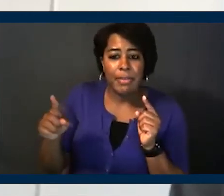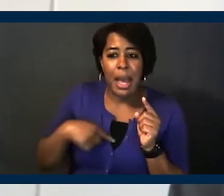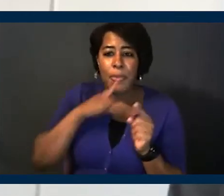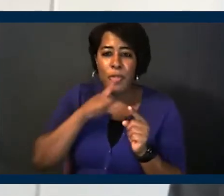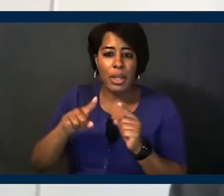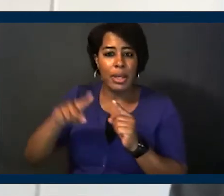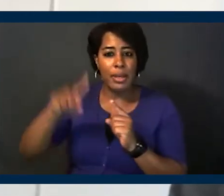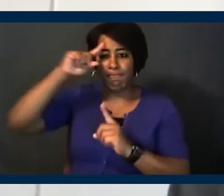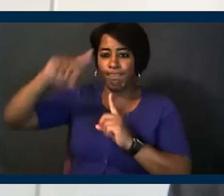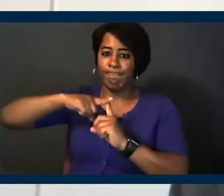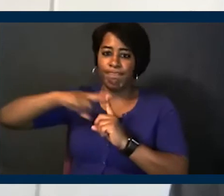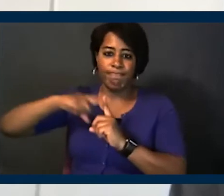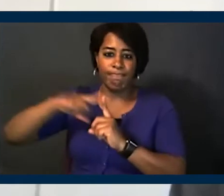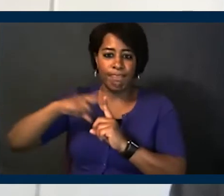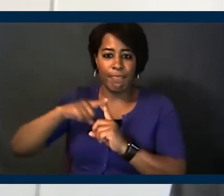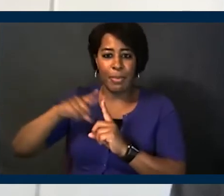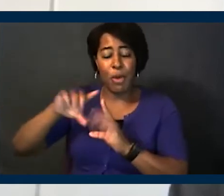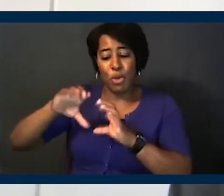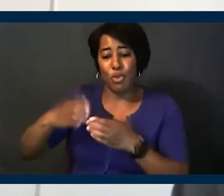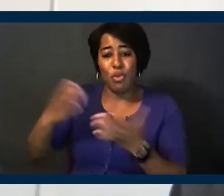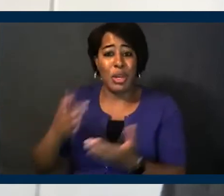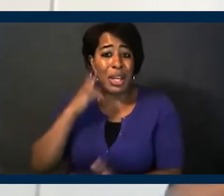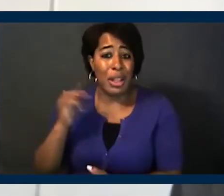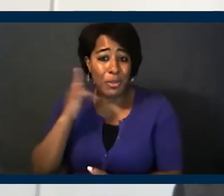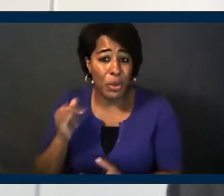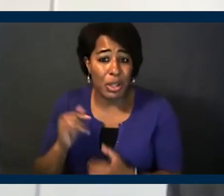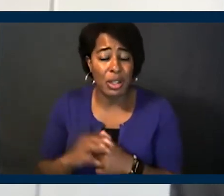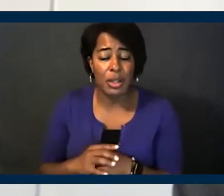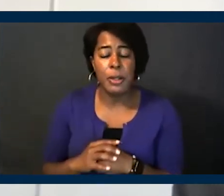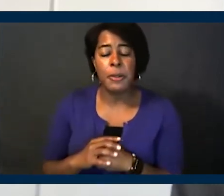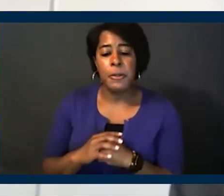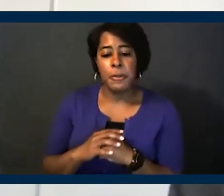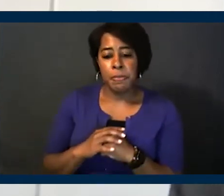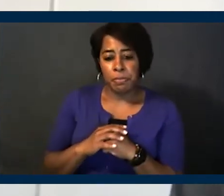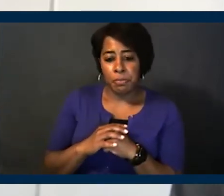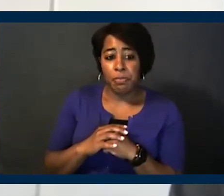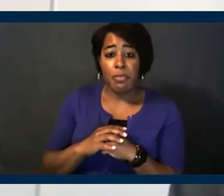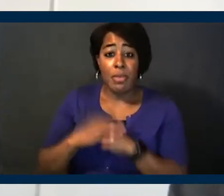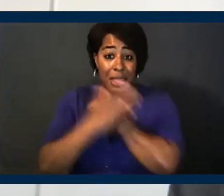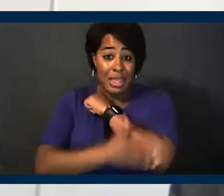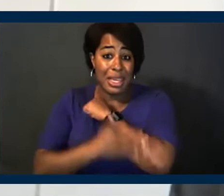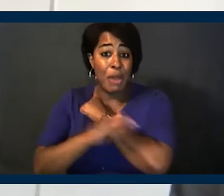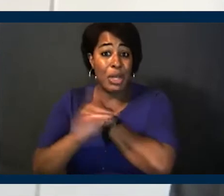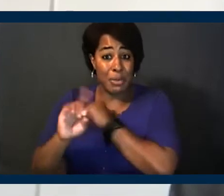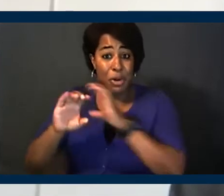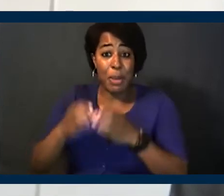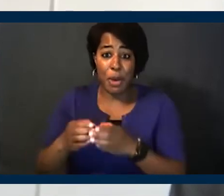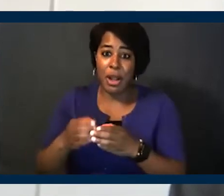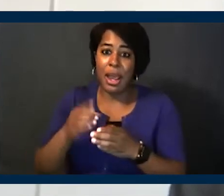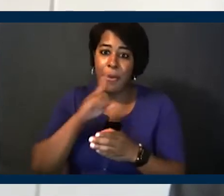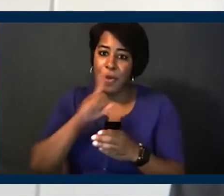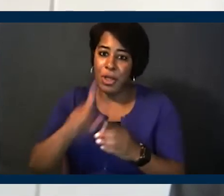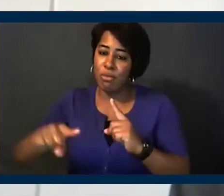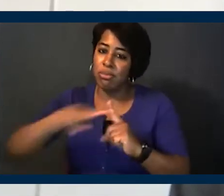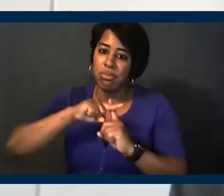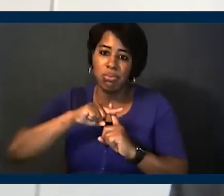about the party here in California. I'm even more optimistic about the County Democratic Party, and I have a lot of hope for the